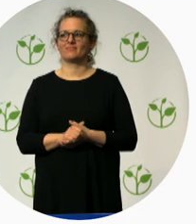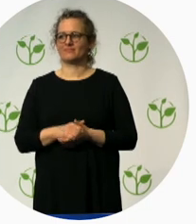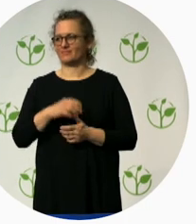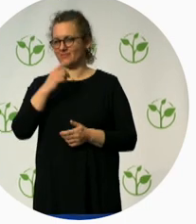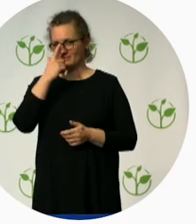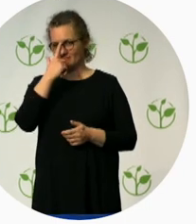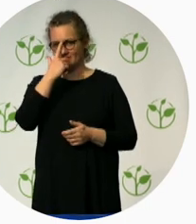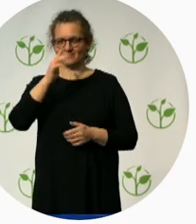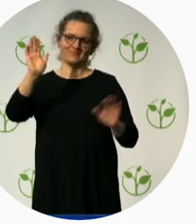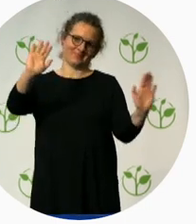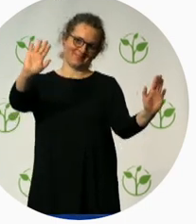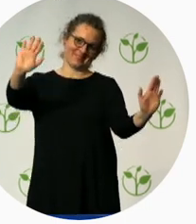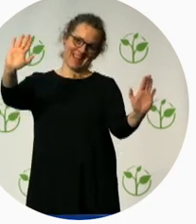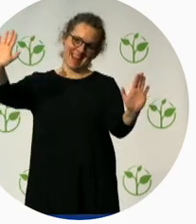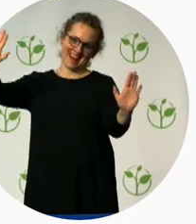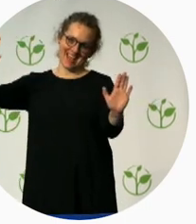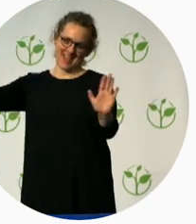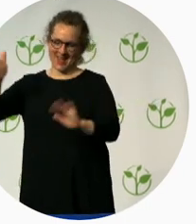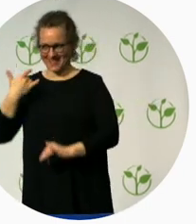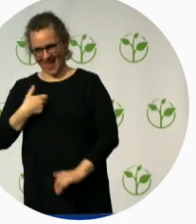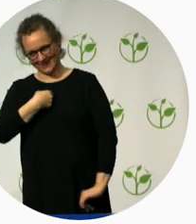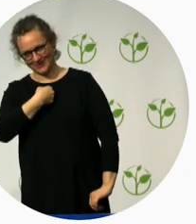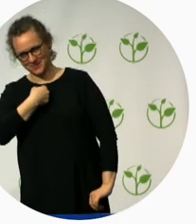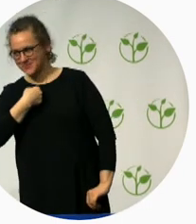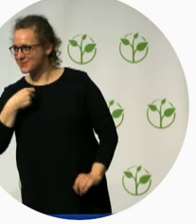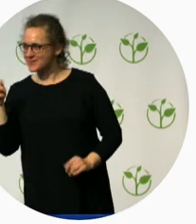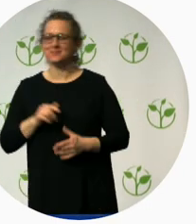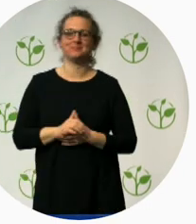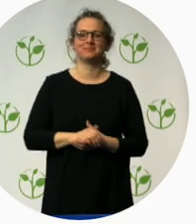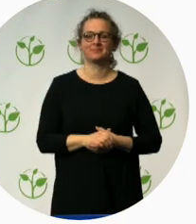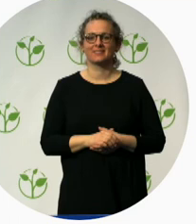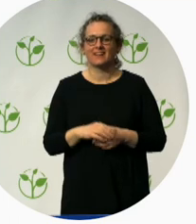Hello, hello, hello. Yes, just quickly,